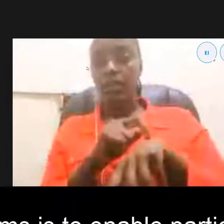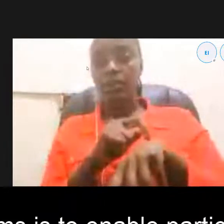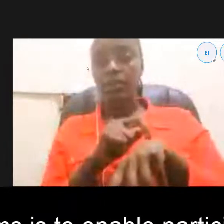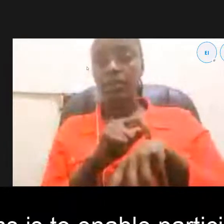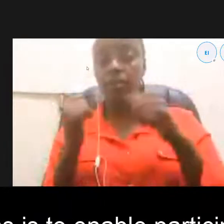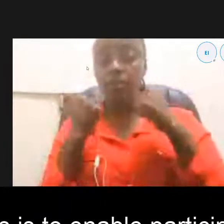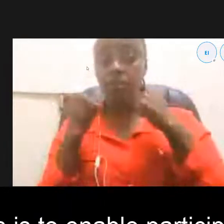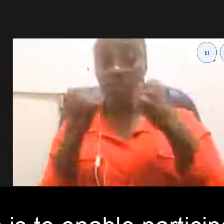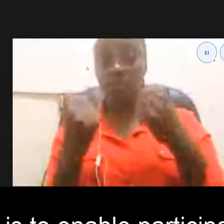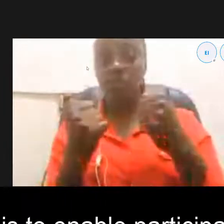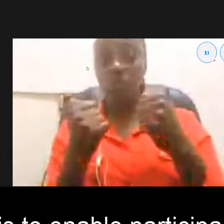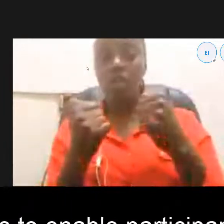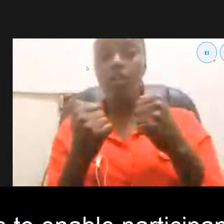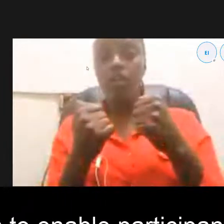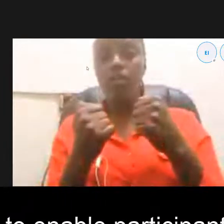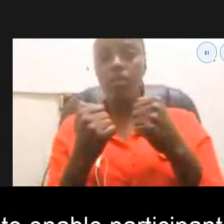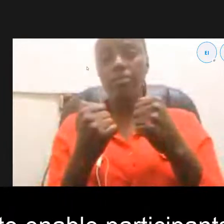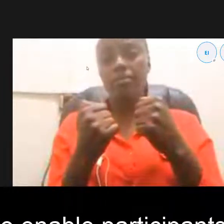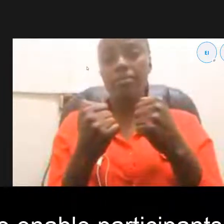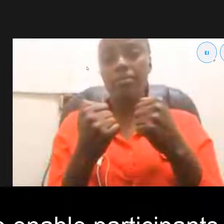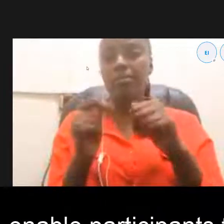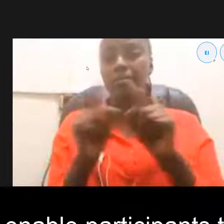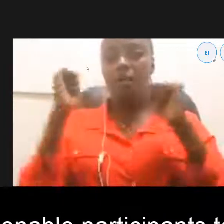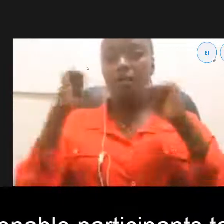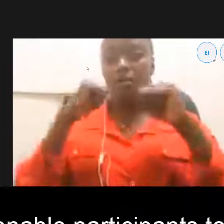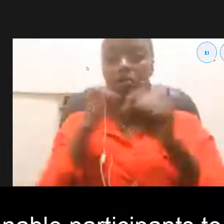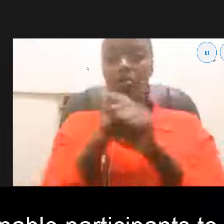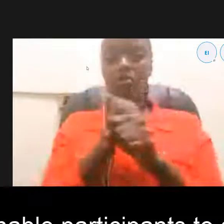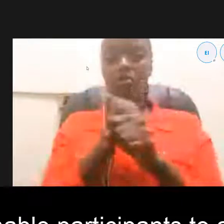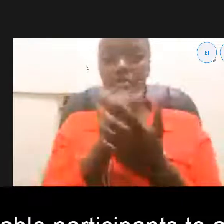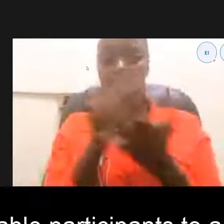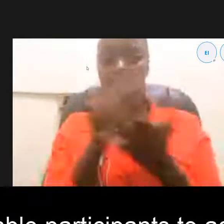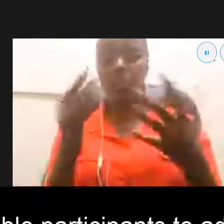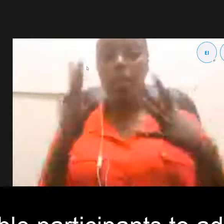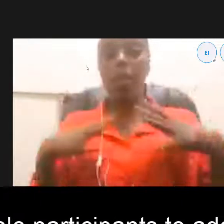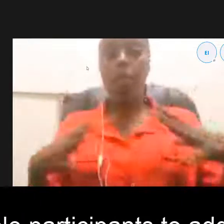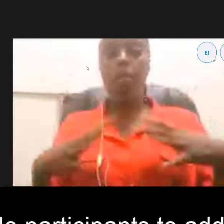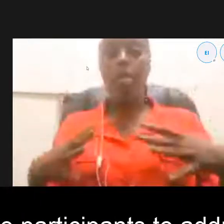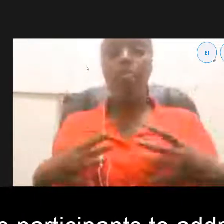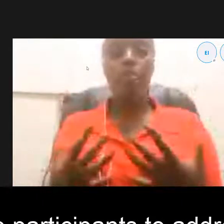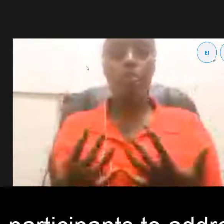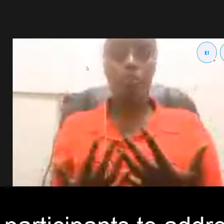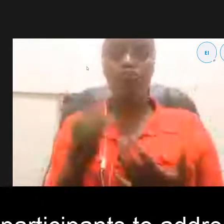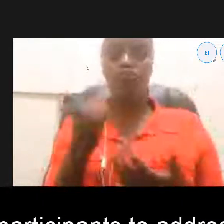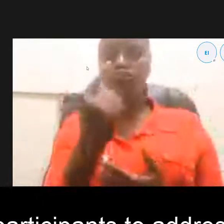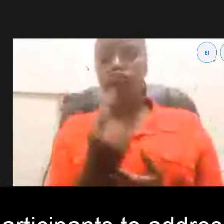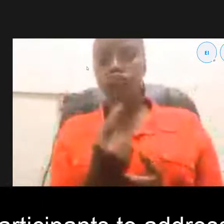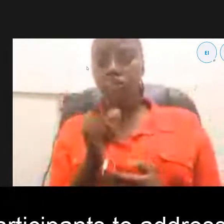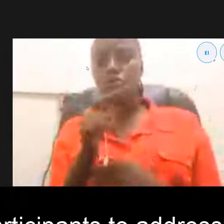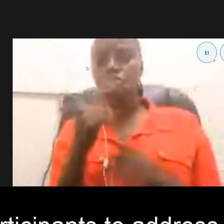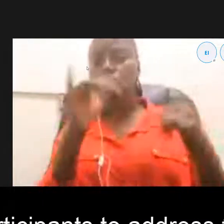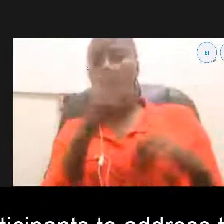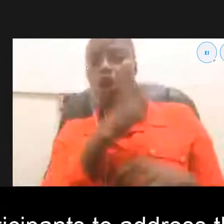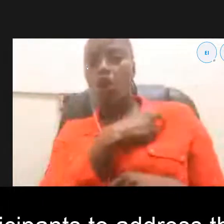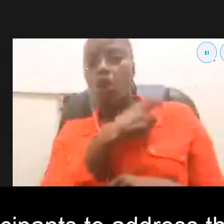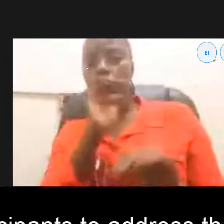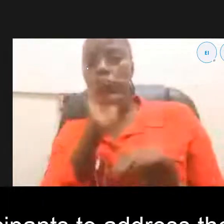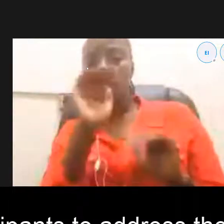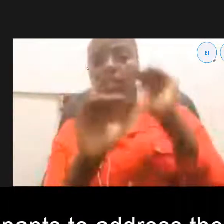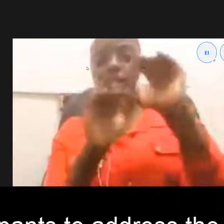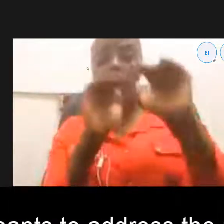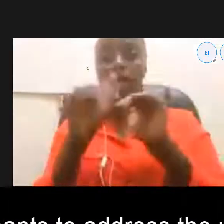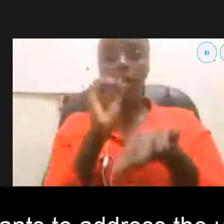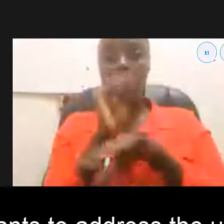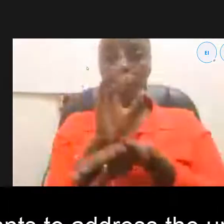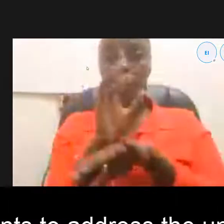and known as capable to do something, people come to you to consult you, to ask you advice and